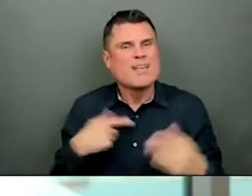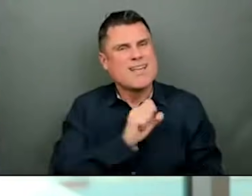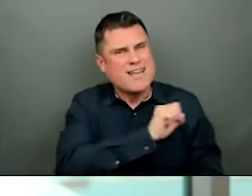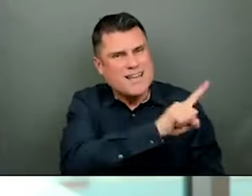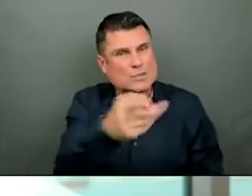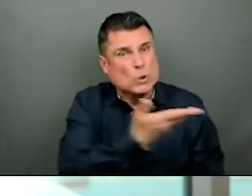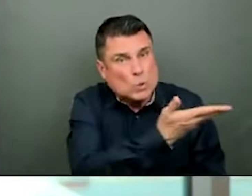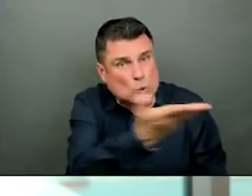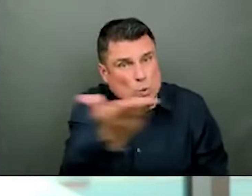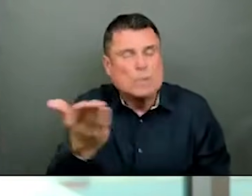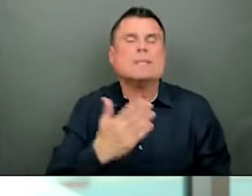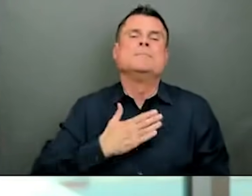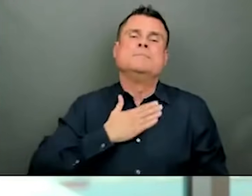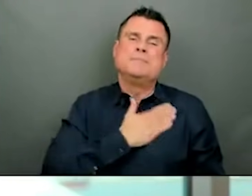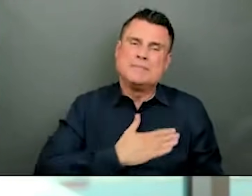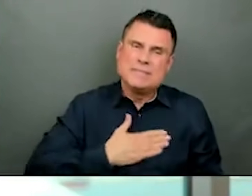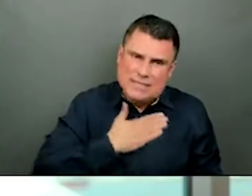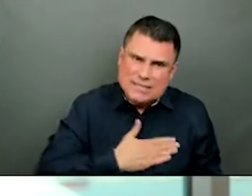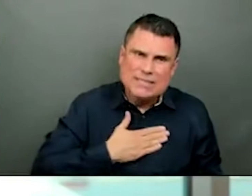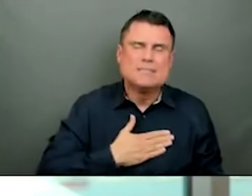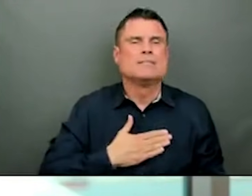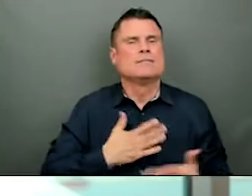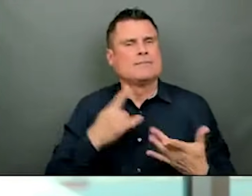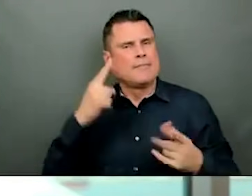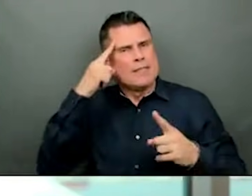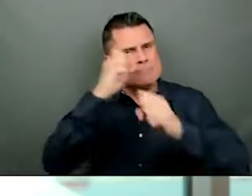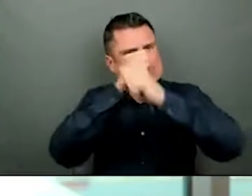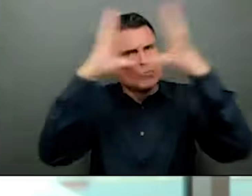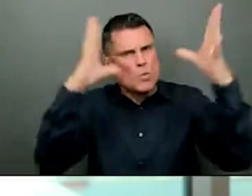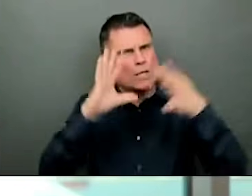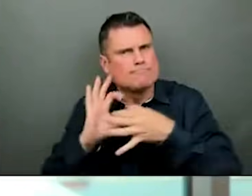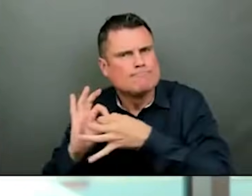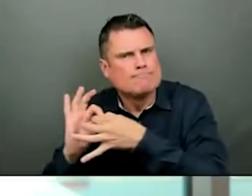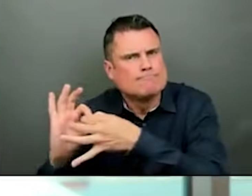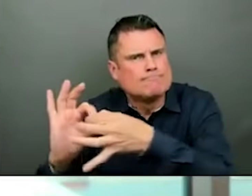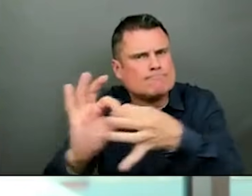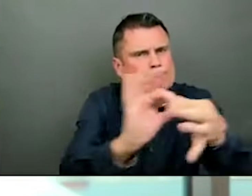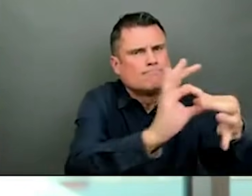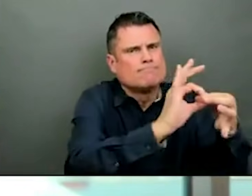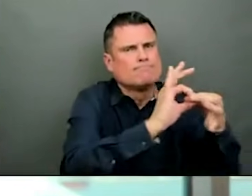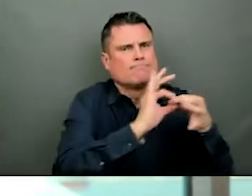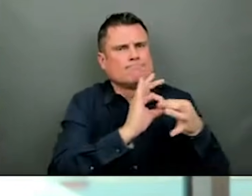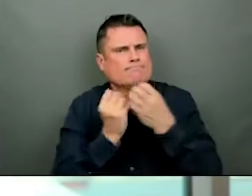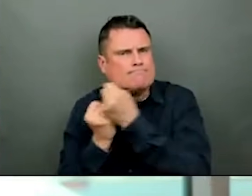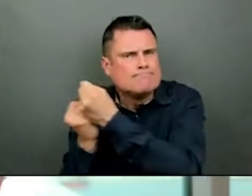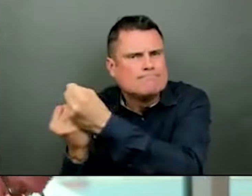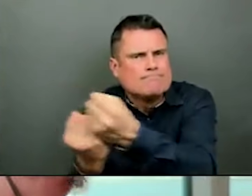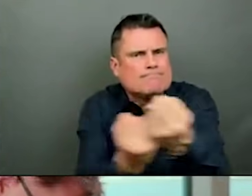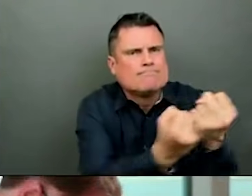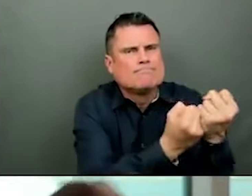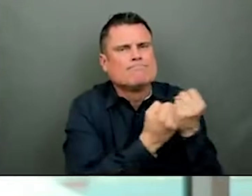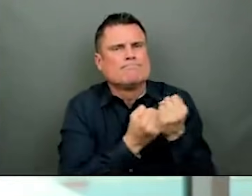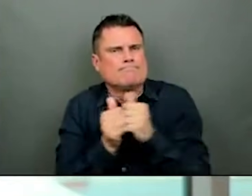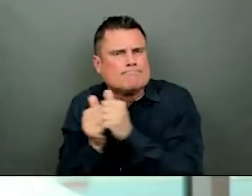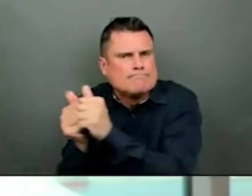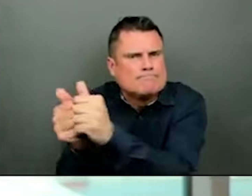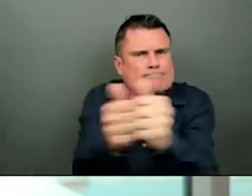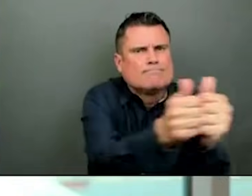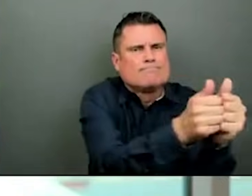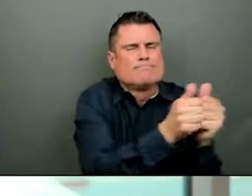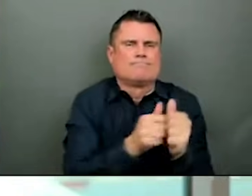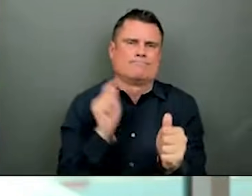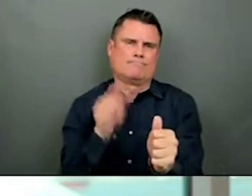between now, really in the end of June, as we're providing everyone their first dose of vaccine. Binder, do you have a follow-up?